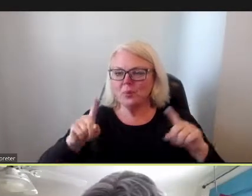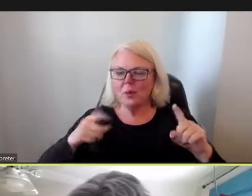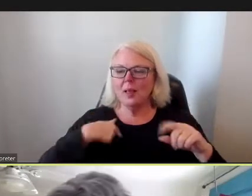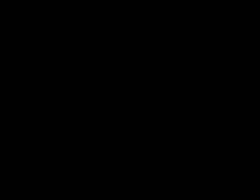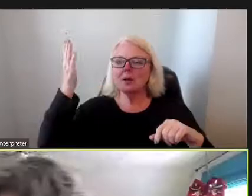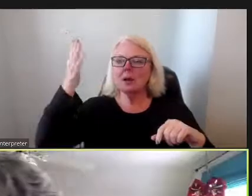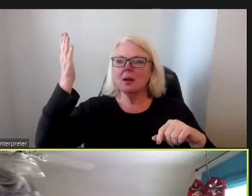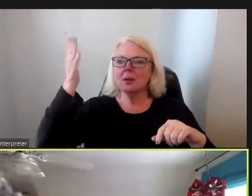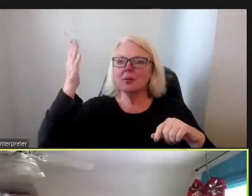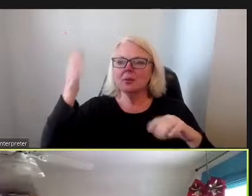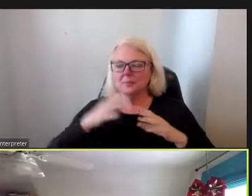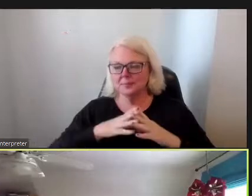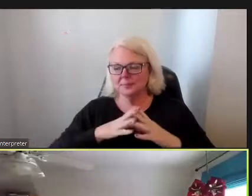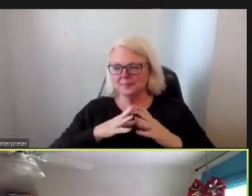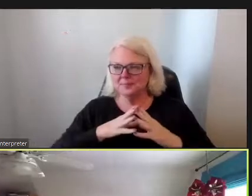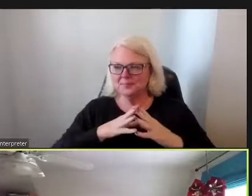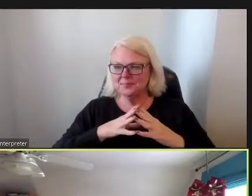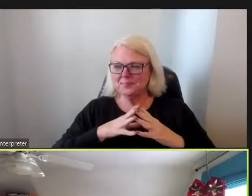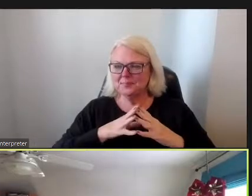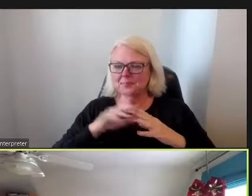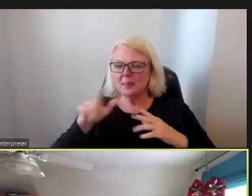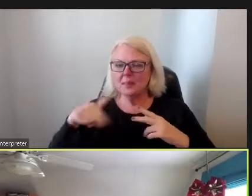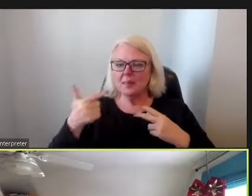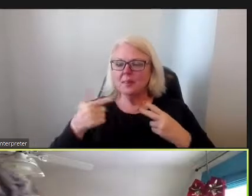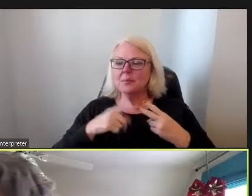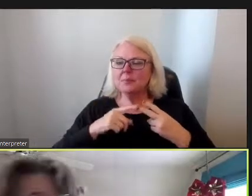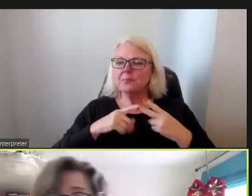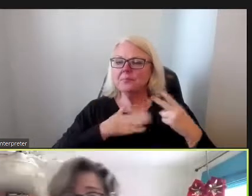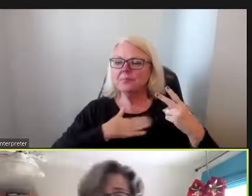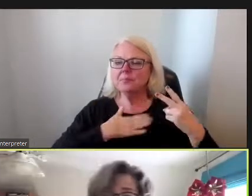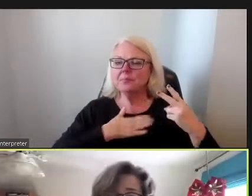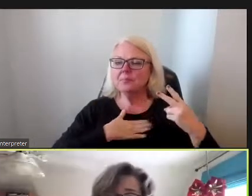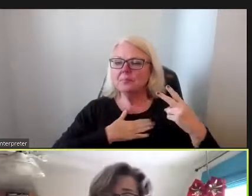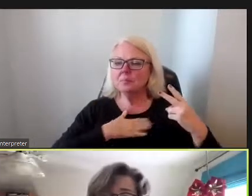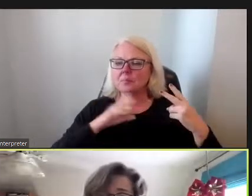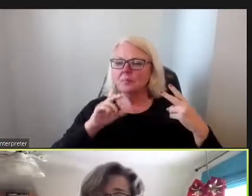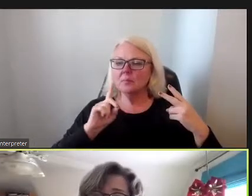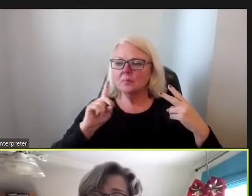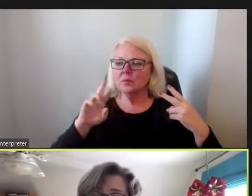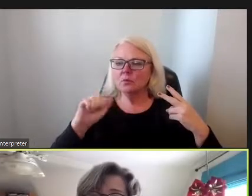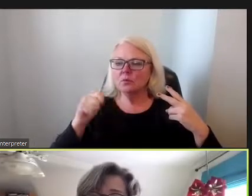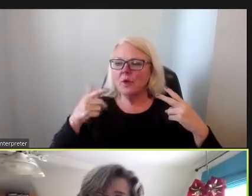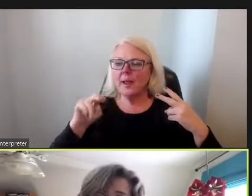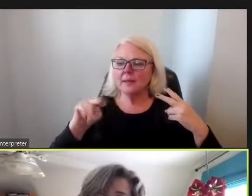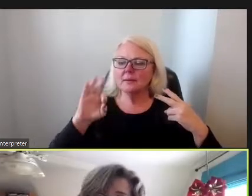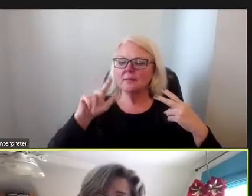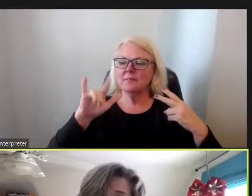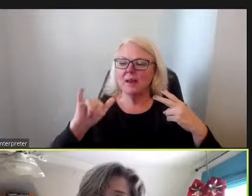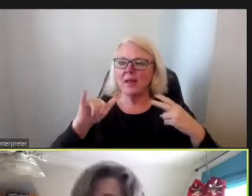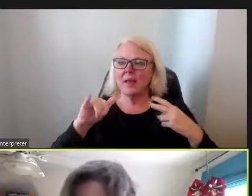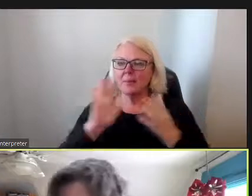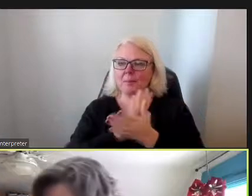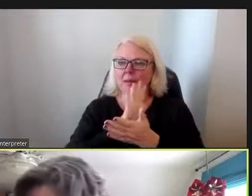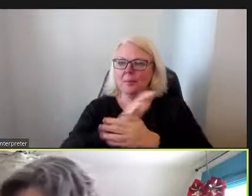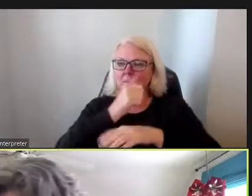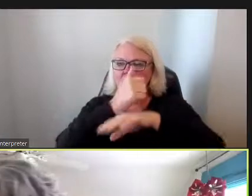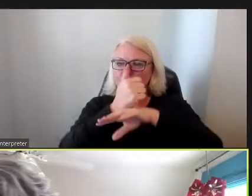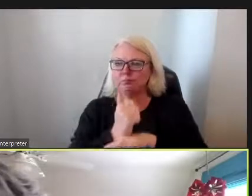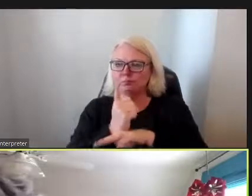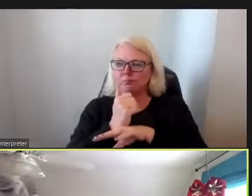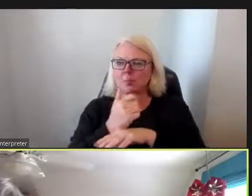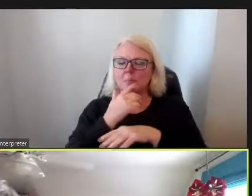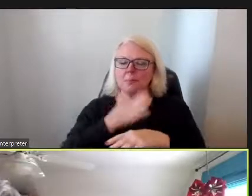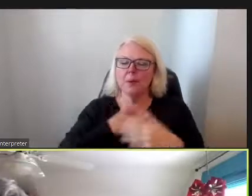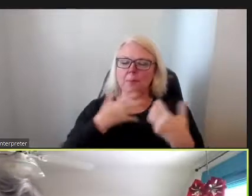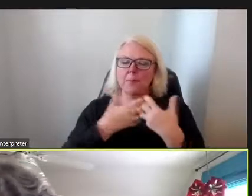talks. And another is my dragonfly paperweight, which my partner gave me and which I always use